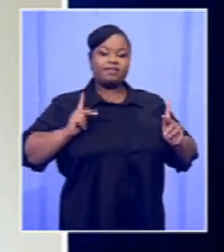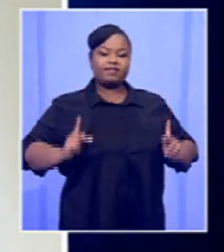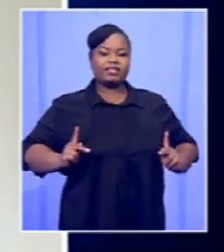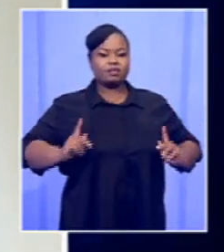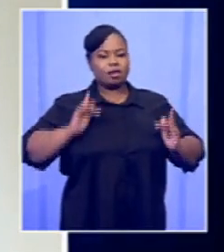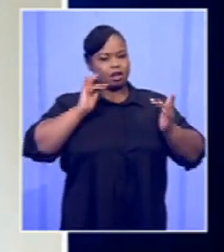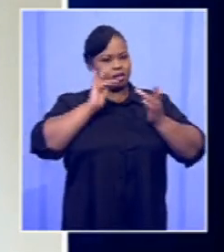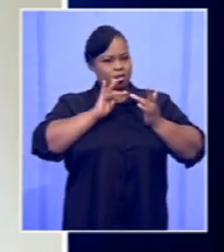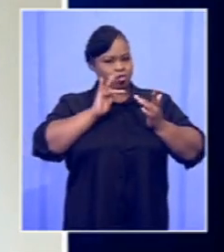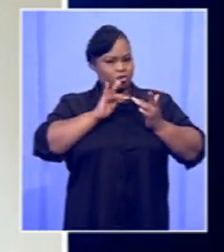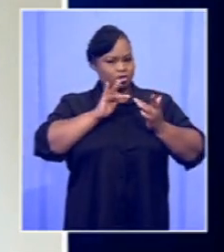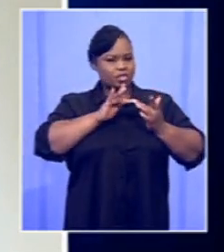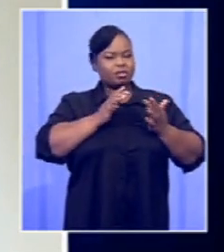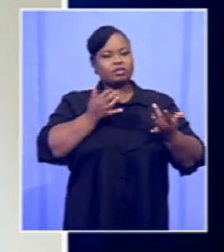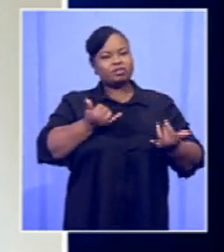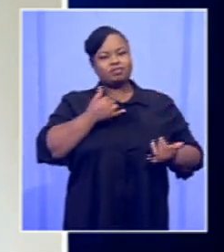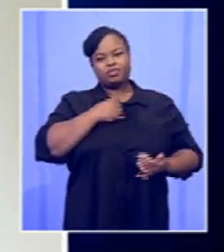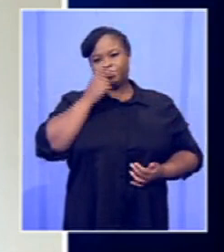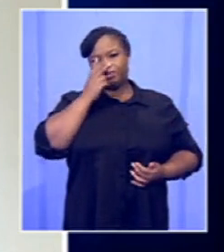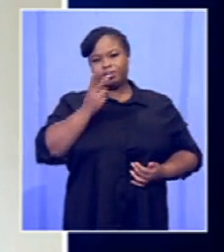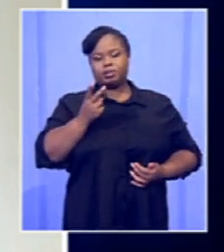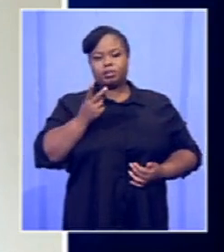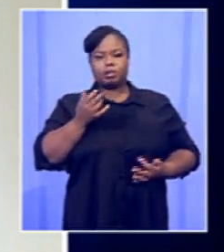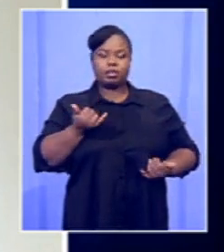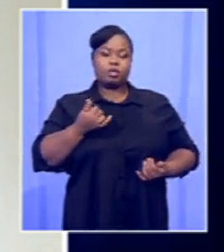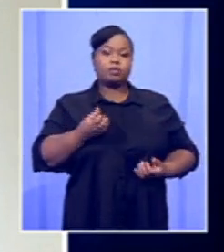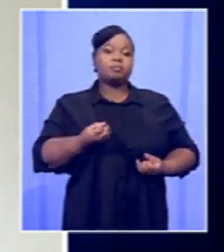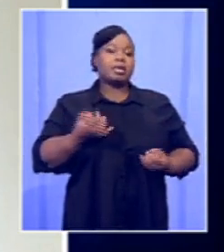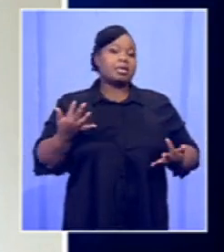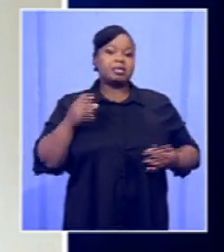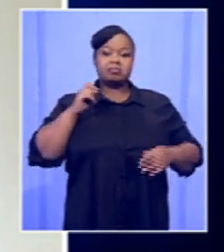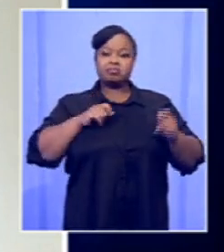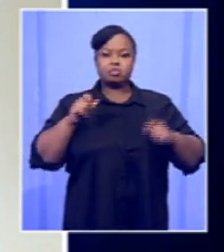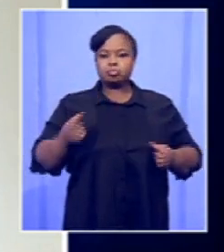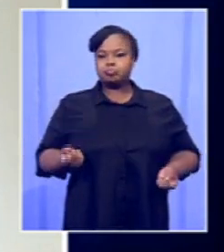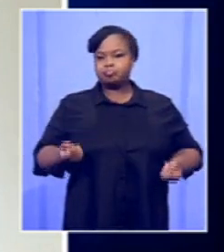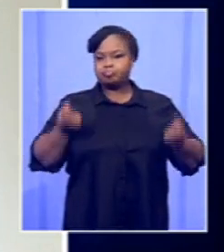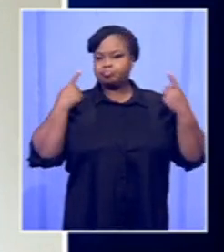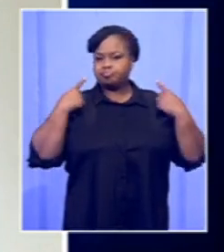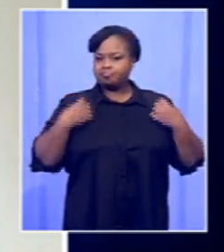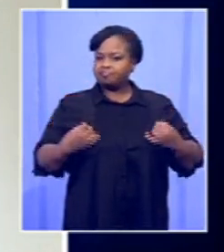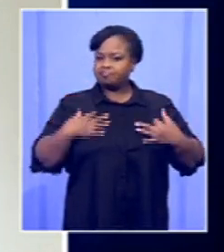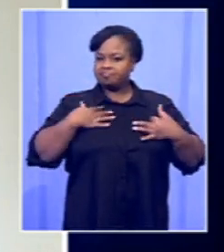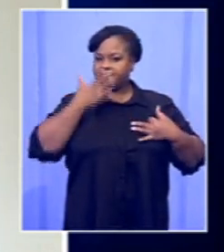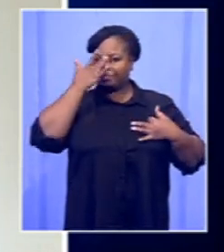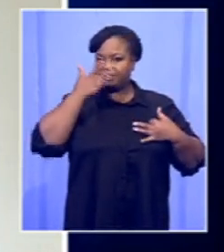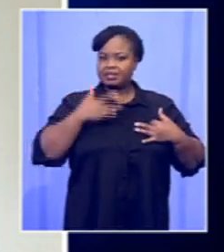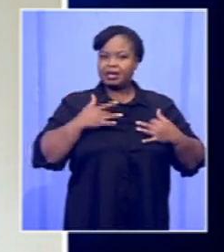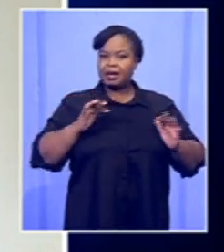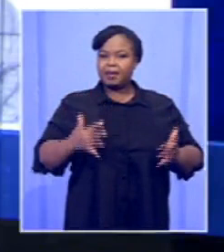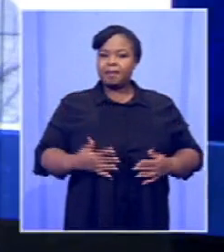contact. So we are seeing a lot of gaps when it comes to the understanding of how do you actually catch this virus.